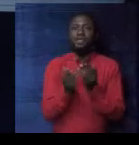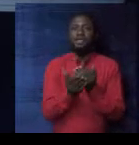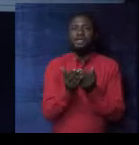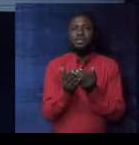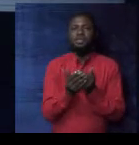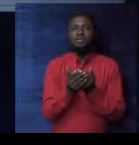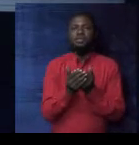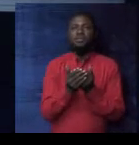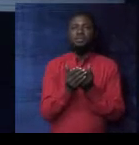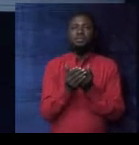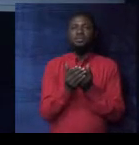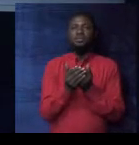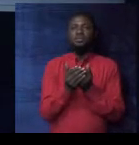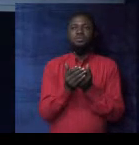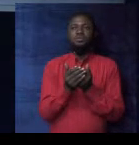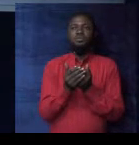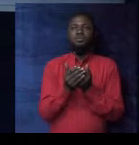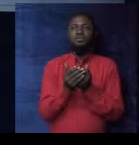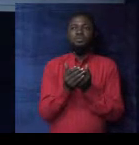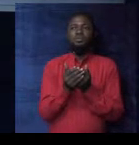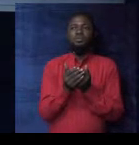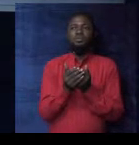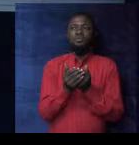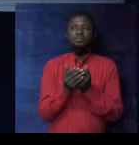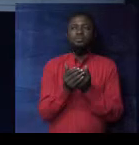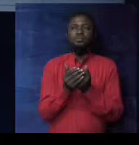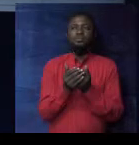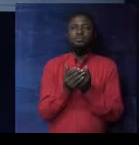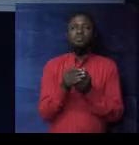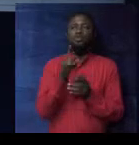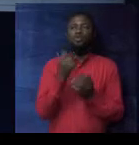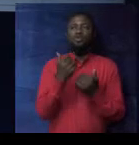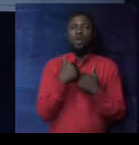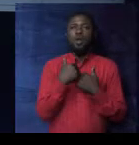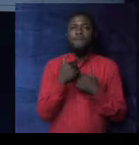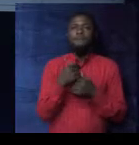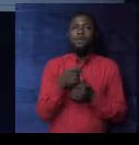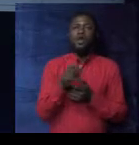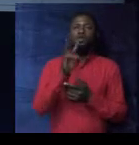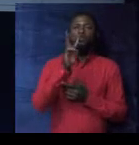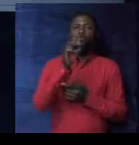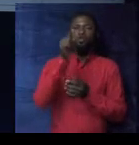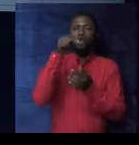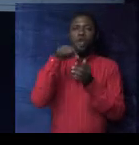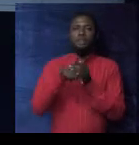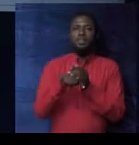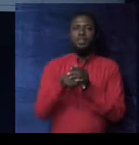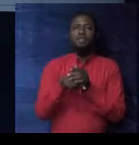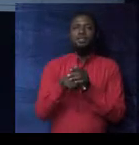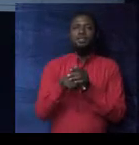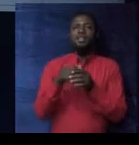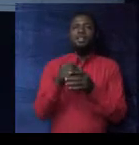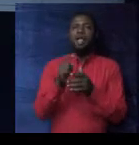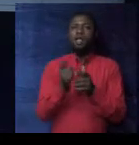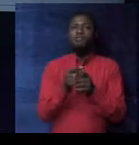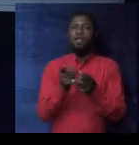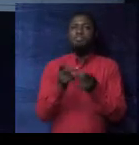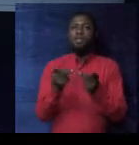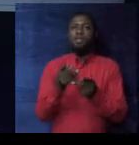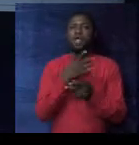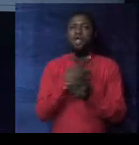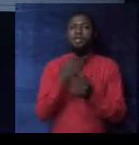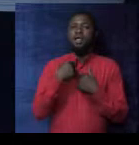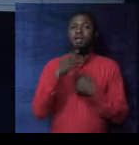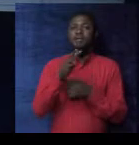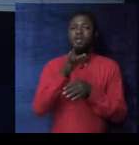5. It's very easy, isn't it? So let's see the remaining digits. So you have 2 comes down, and